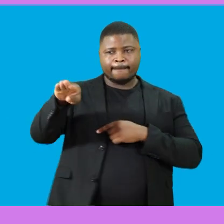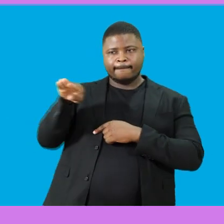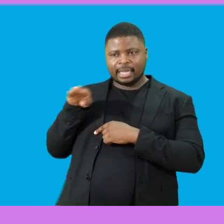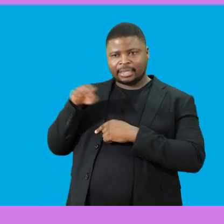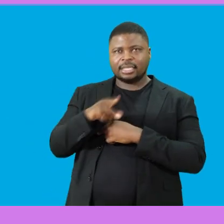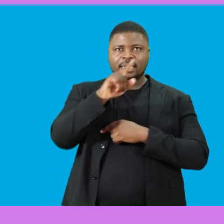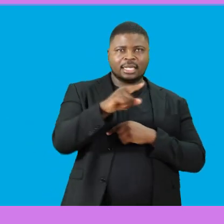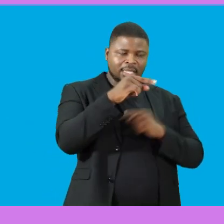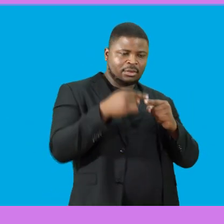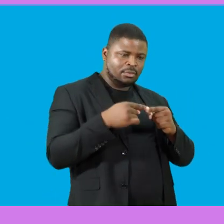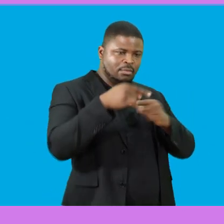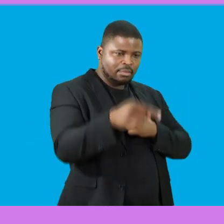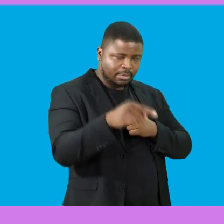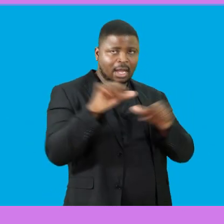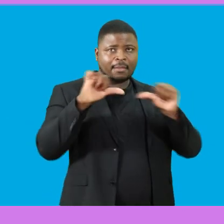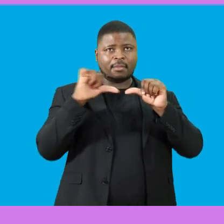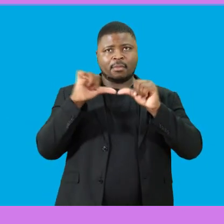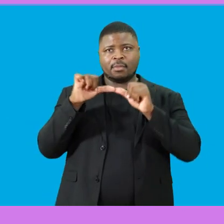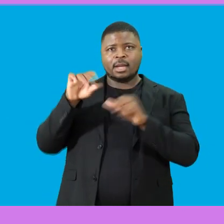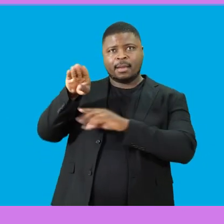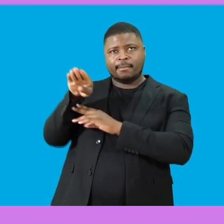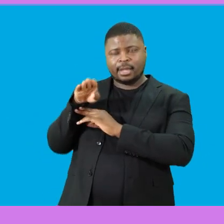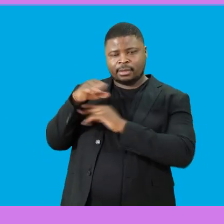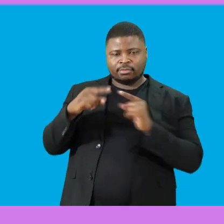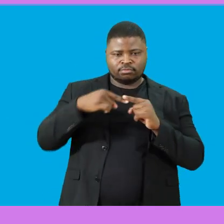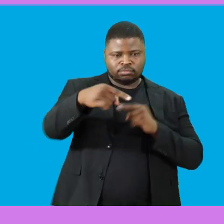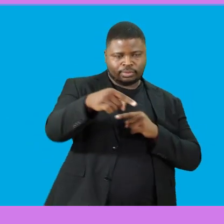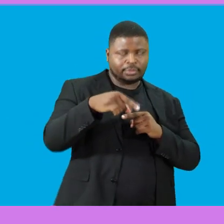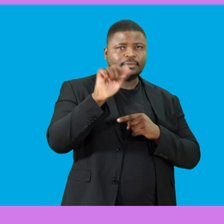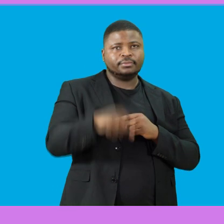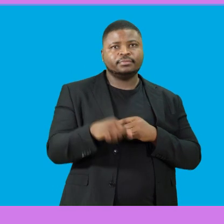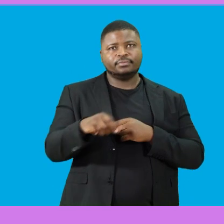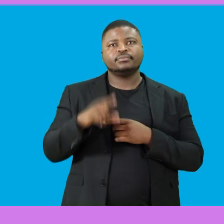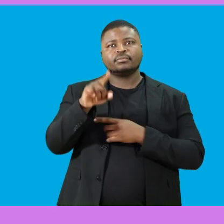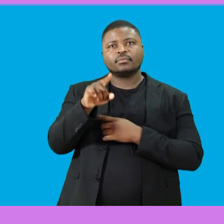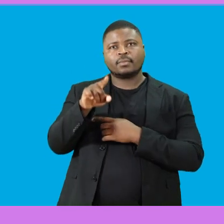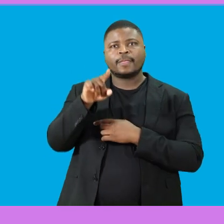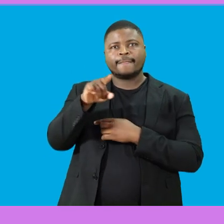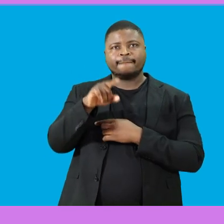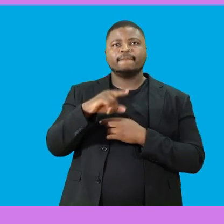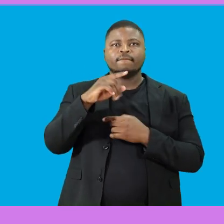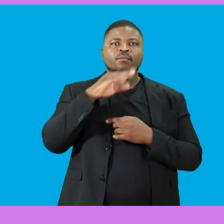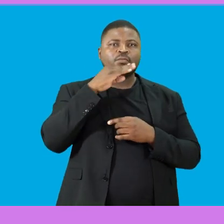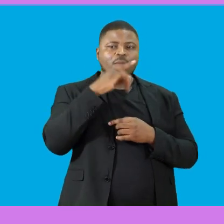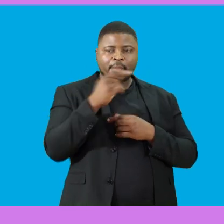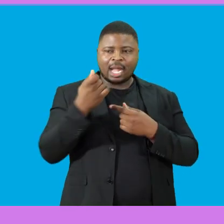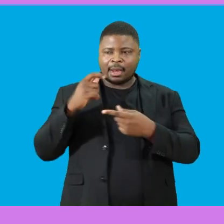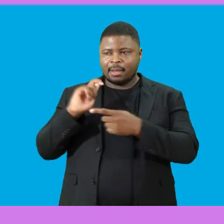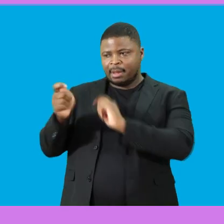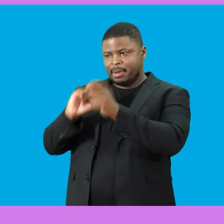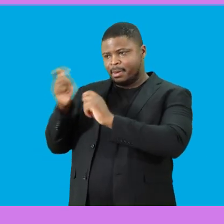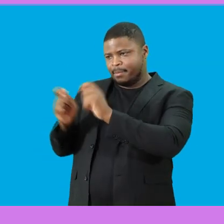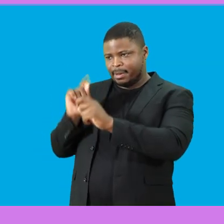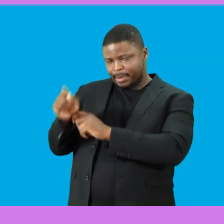tariffs are measured in rands per transactions. Therefore, the number of transactions that you will make will equal to the amount of money that you end up